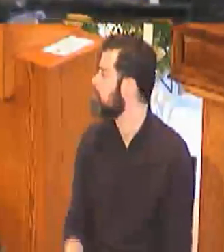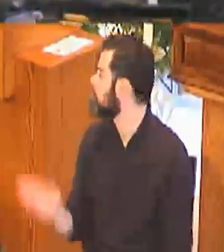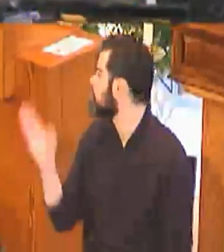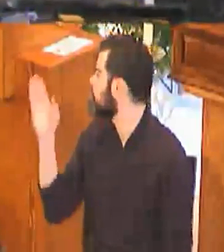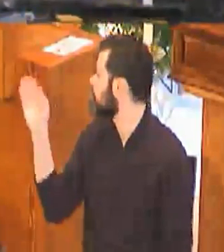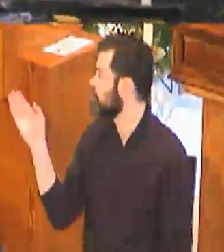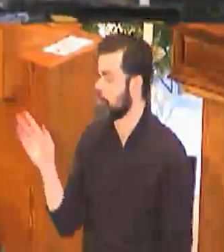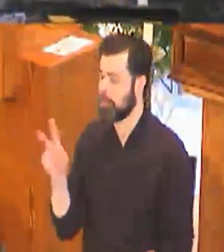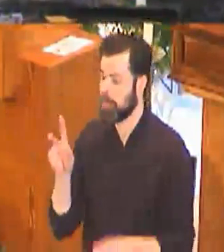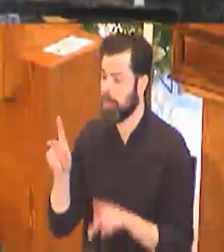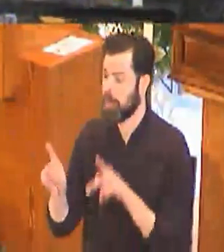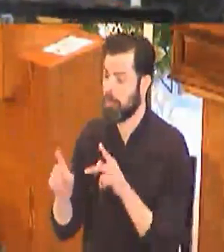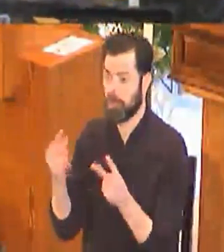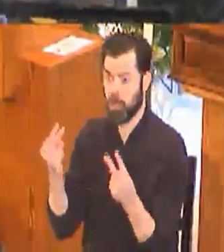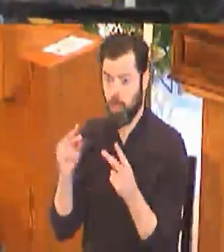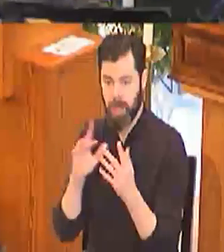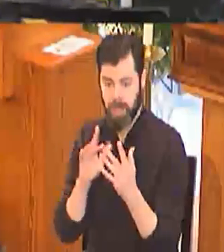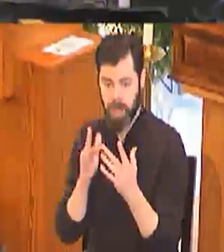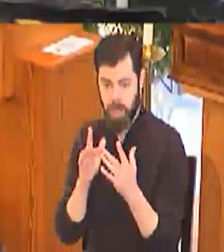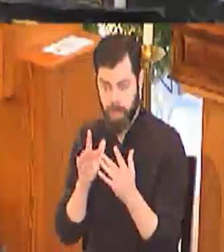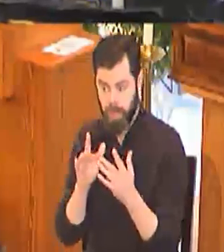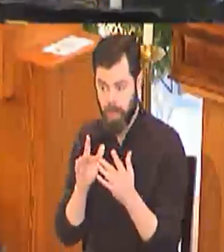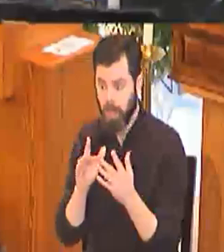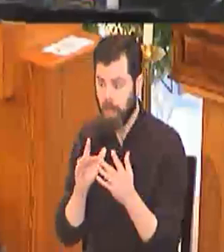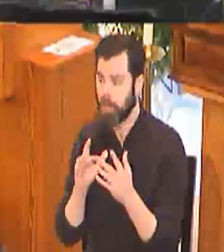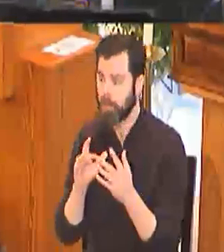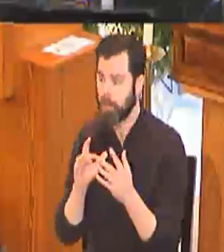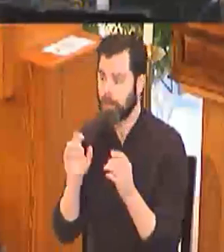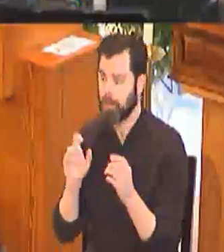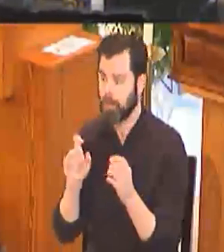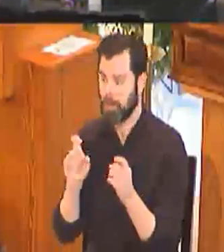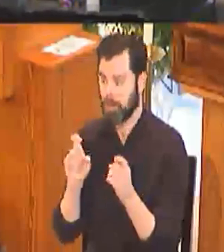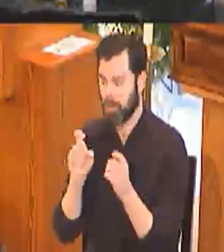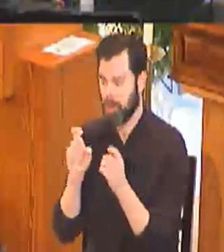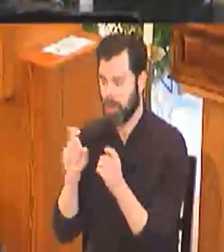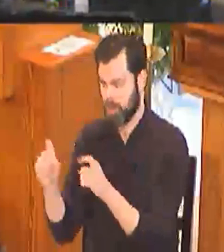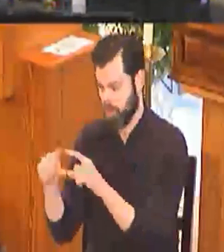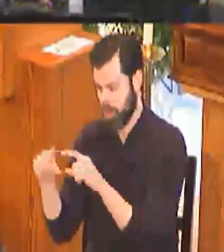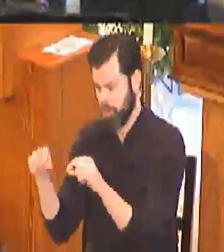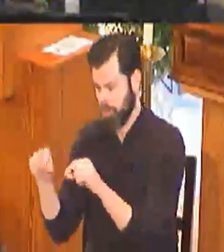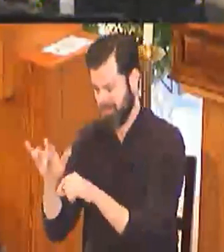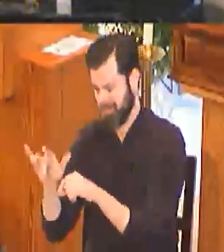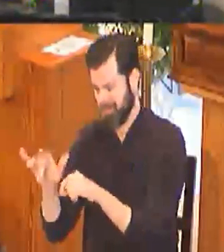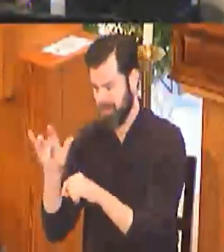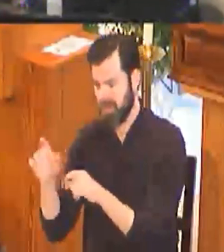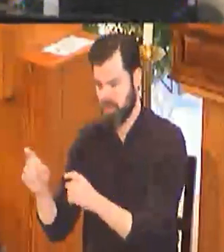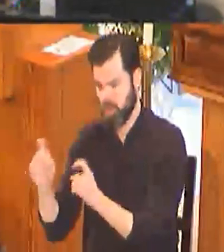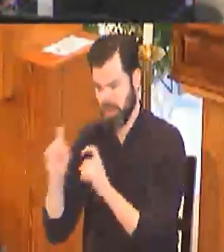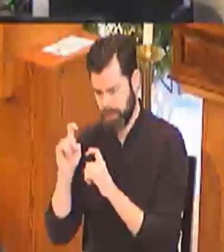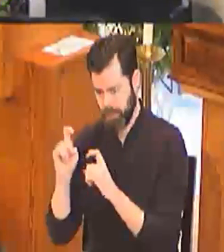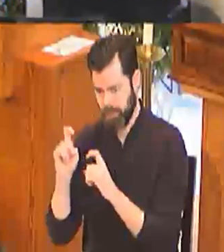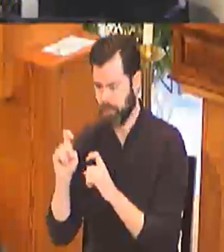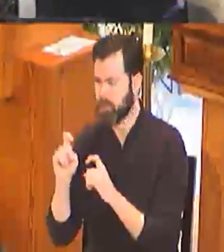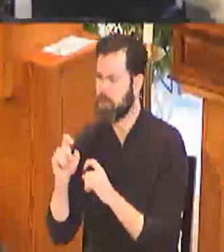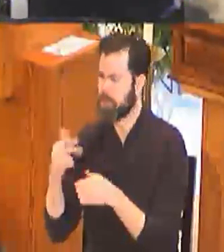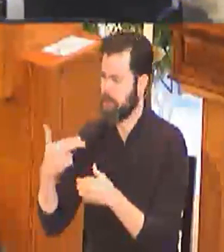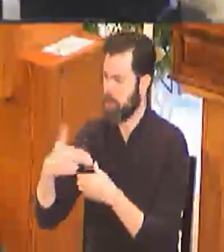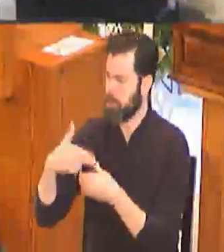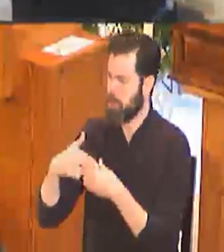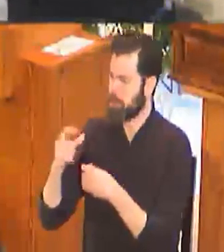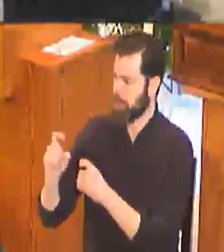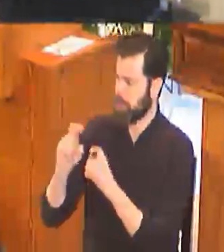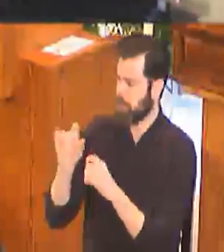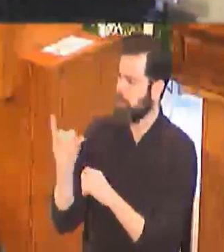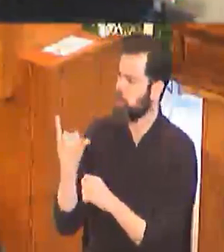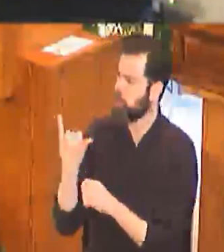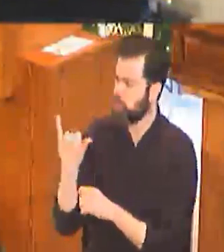For those of you joining the service online, there is a donate button where you too can participate in this sacred activity of giving